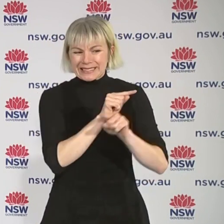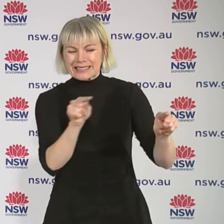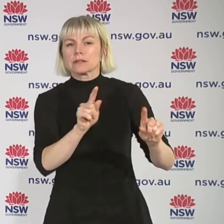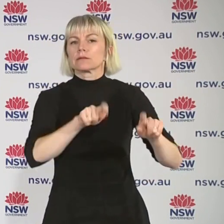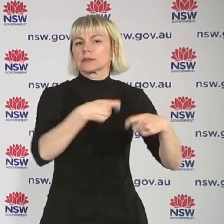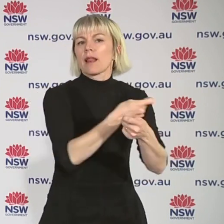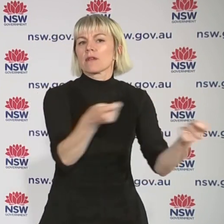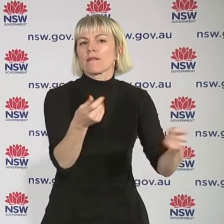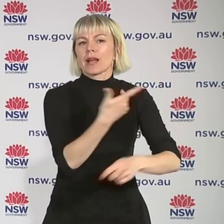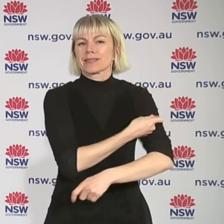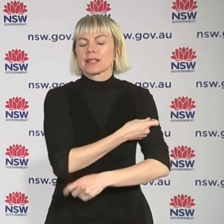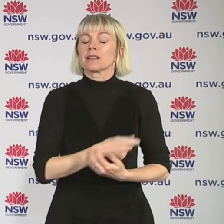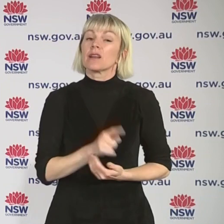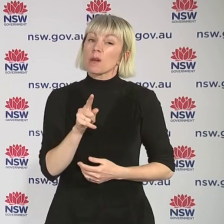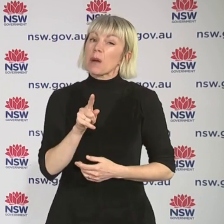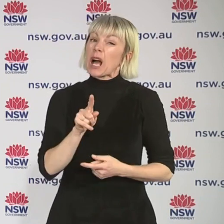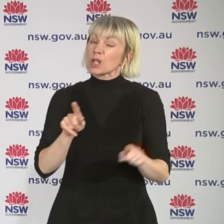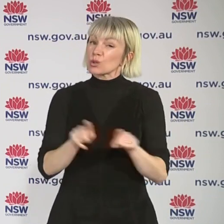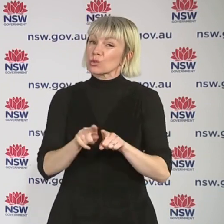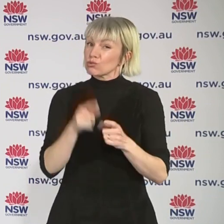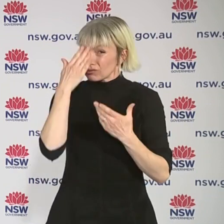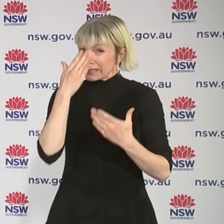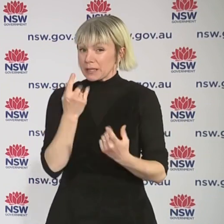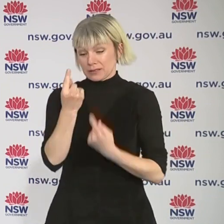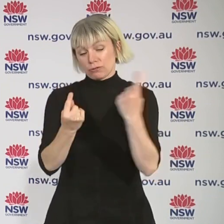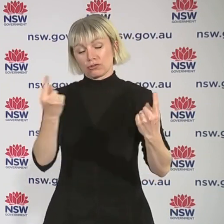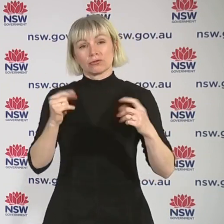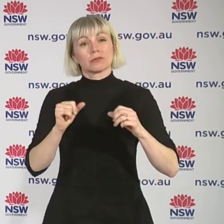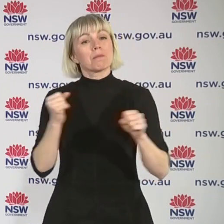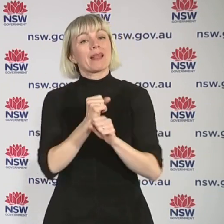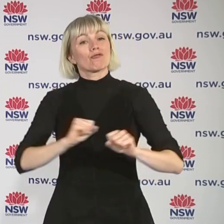choice. And we just want people to be aware what the consequences of their decisions are.